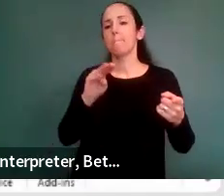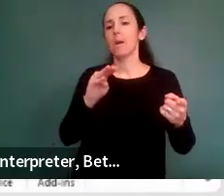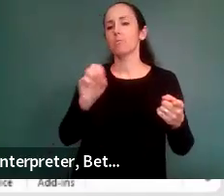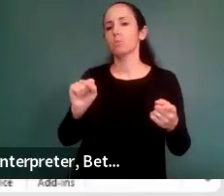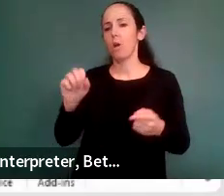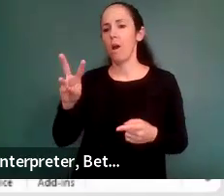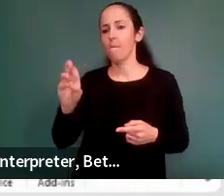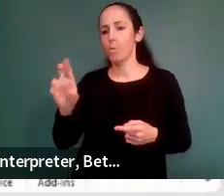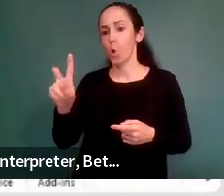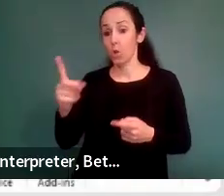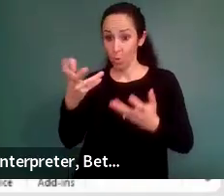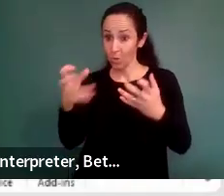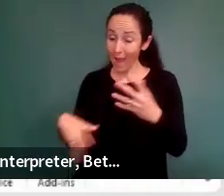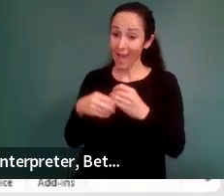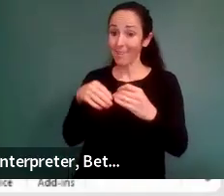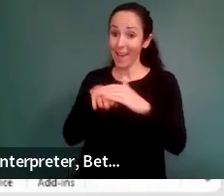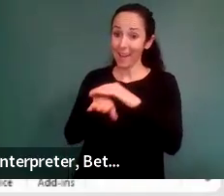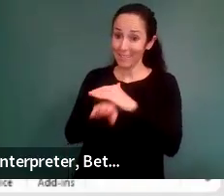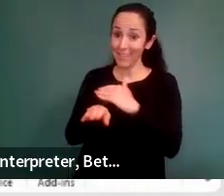do? Well,